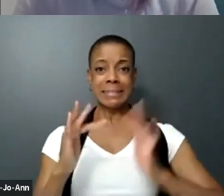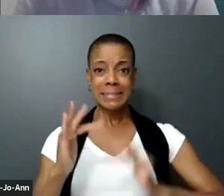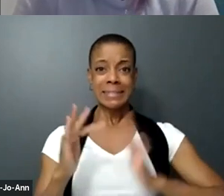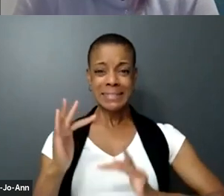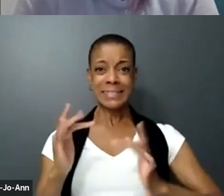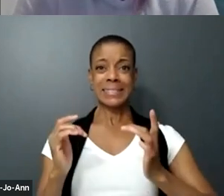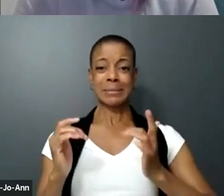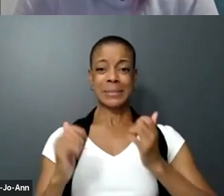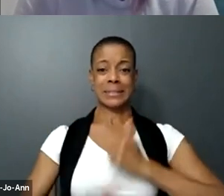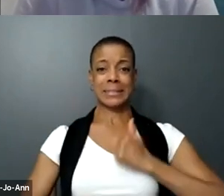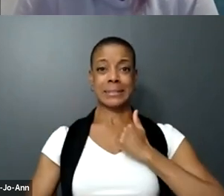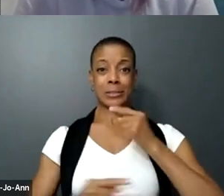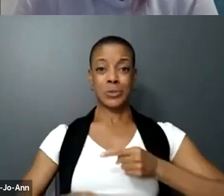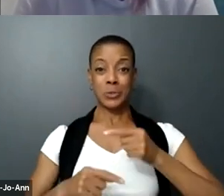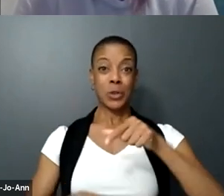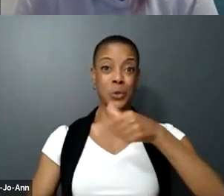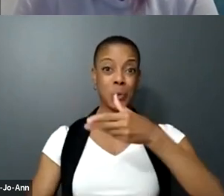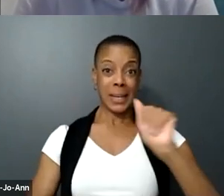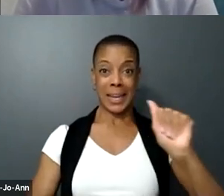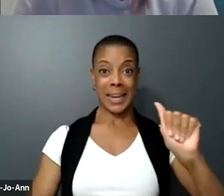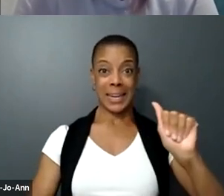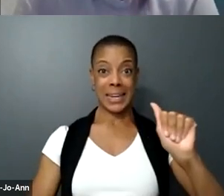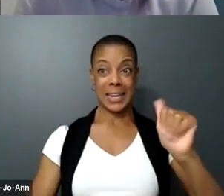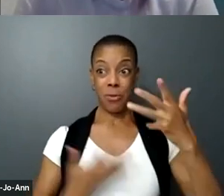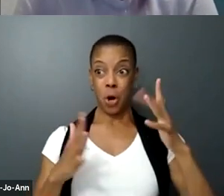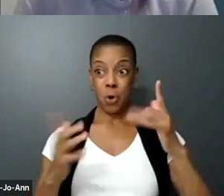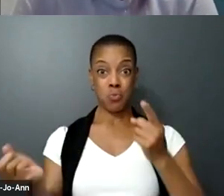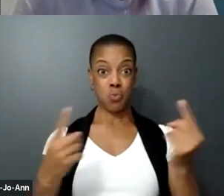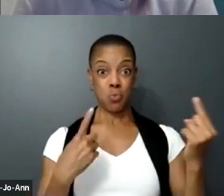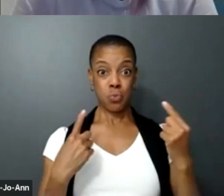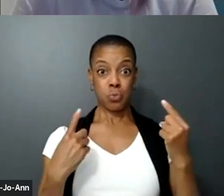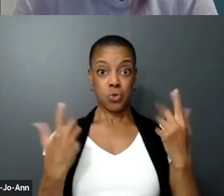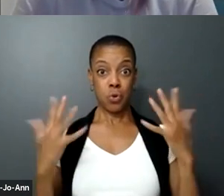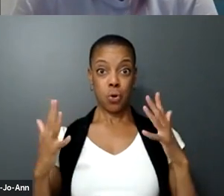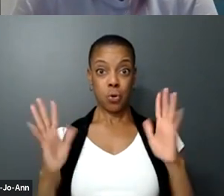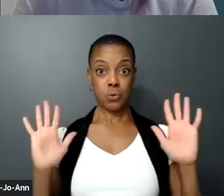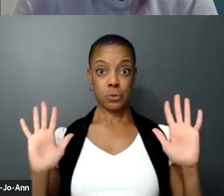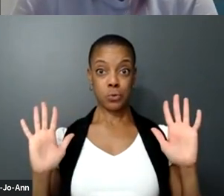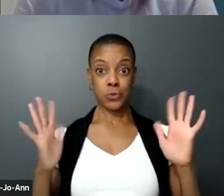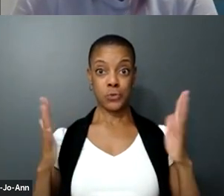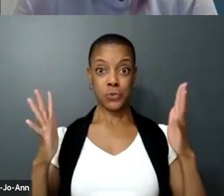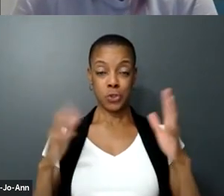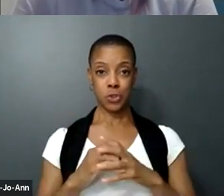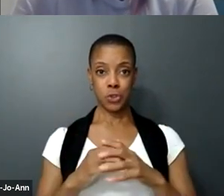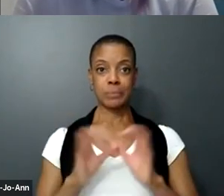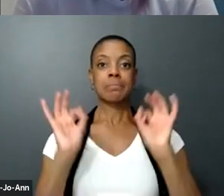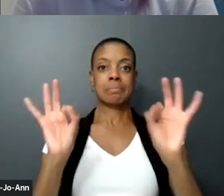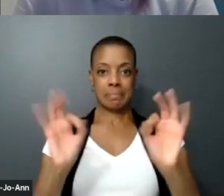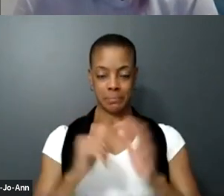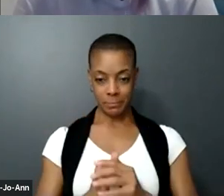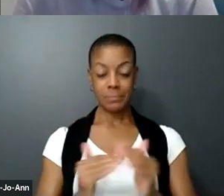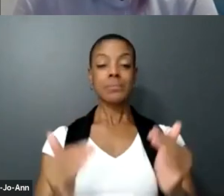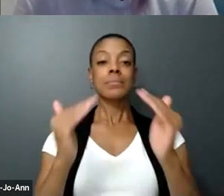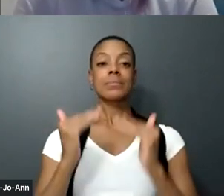but did everyone have the opportunity to respond to that that wanted to? Yes, okay, we'll go on to the